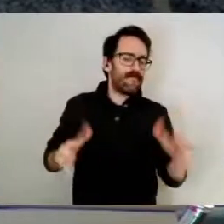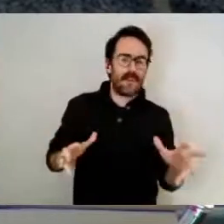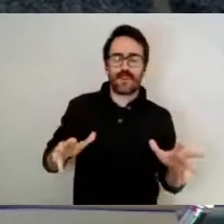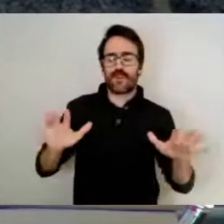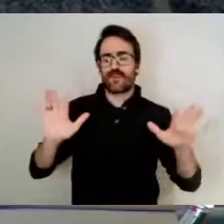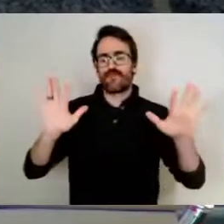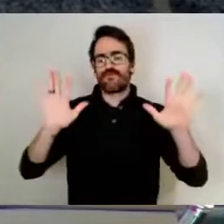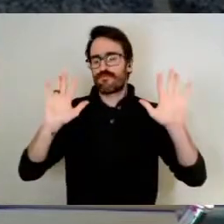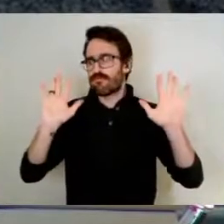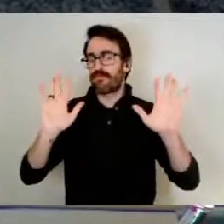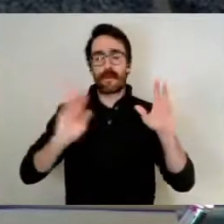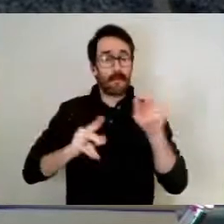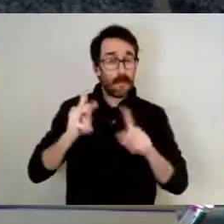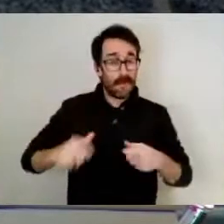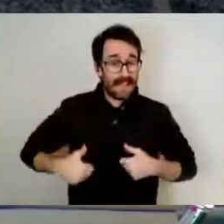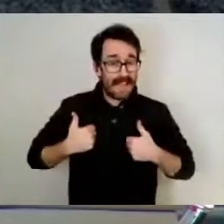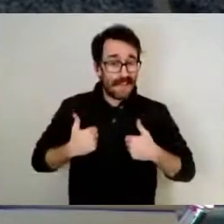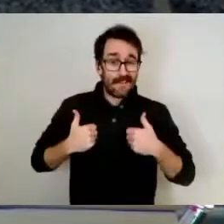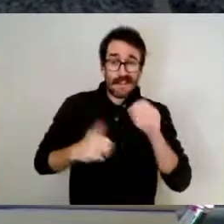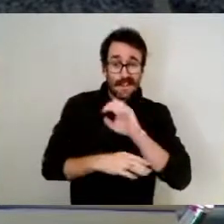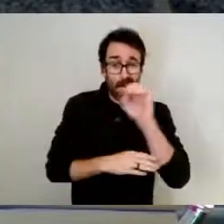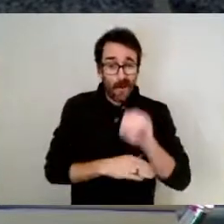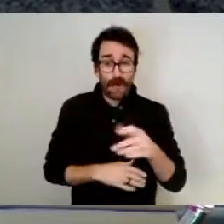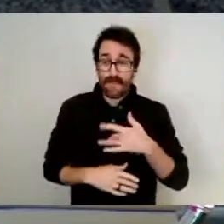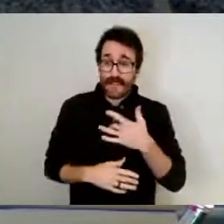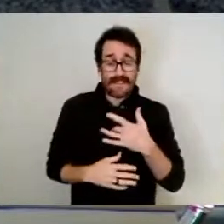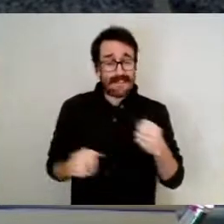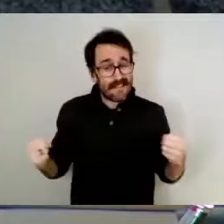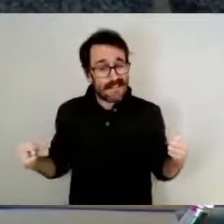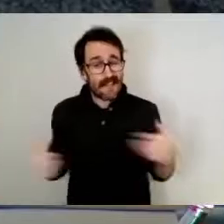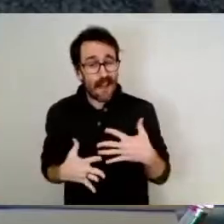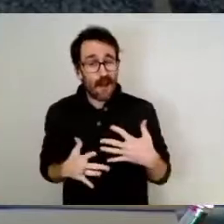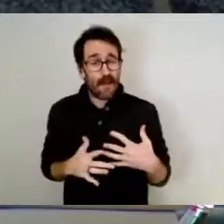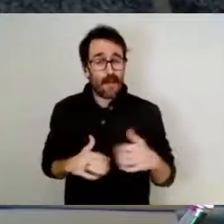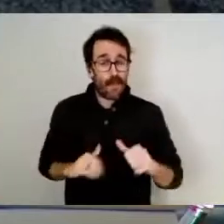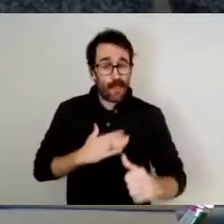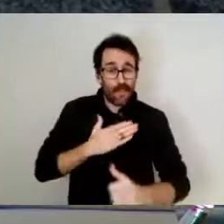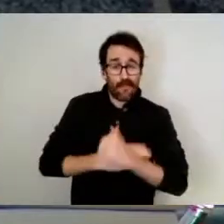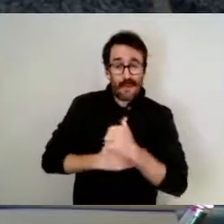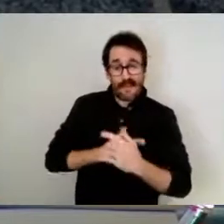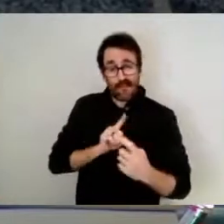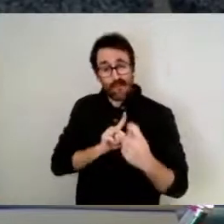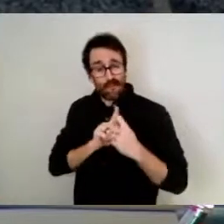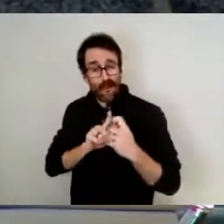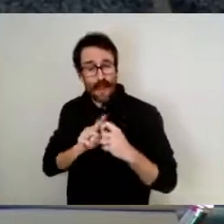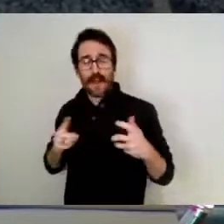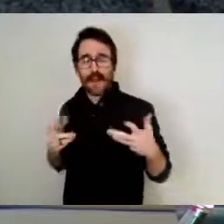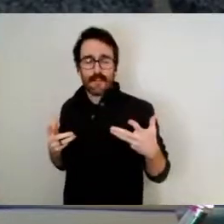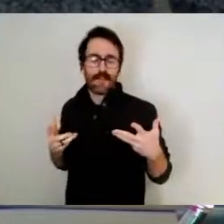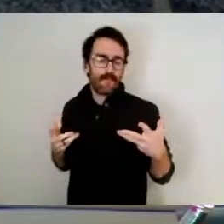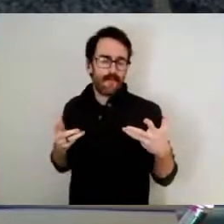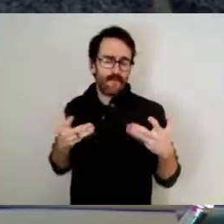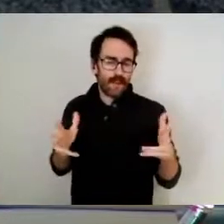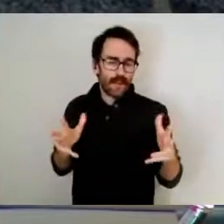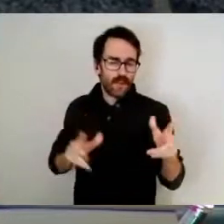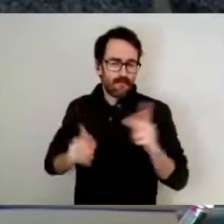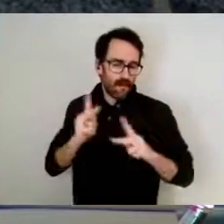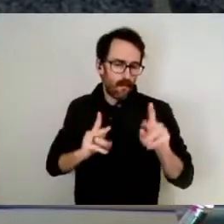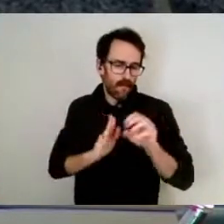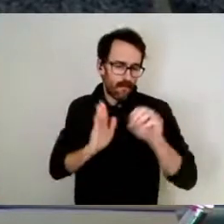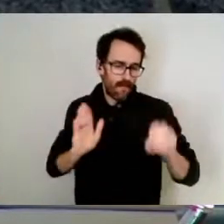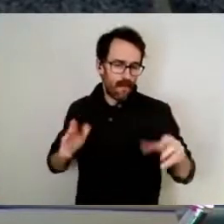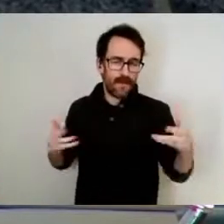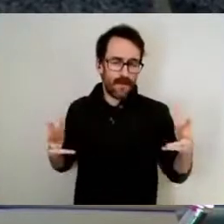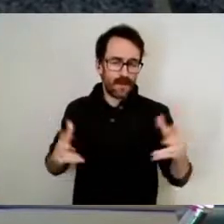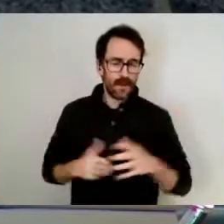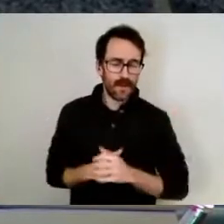RCMP officers that we need here in the city of Ottawa, because we clearly need to better protect